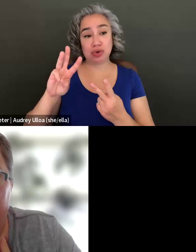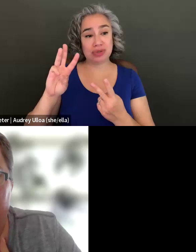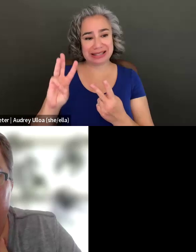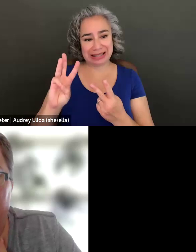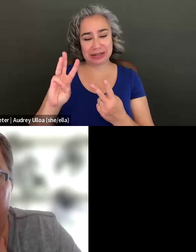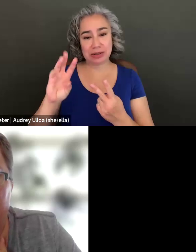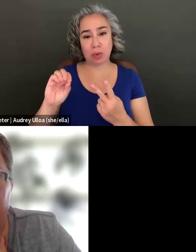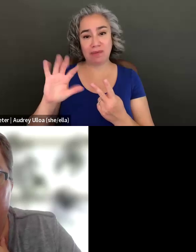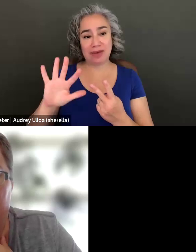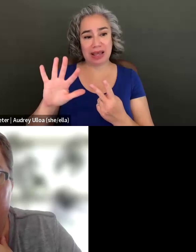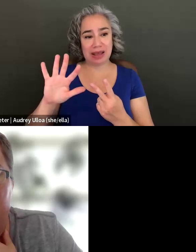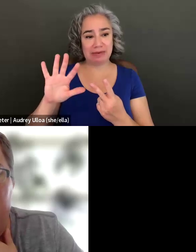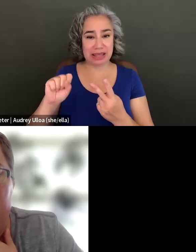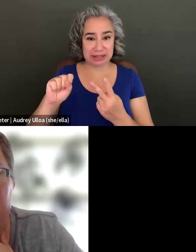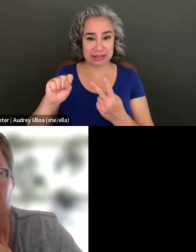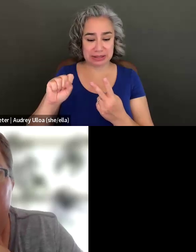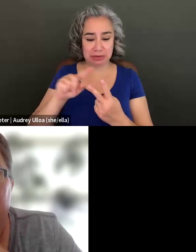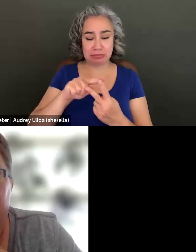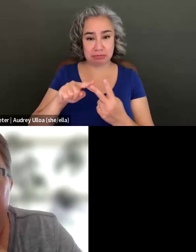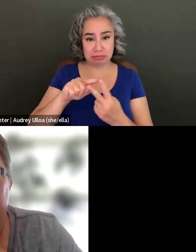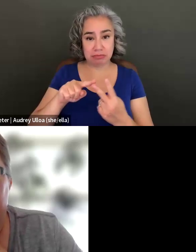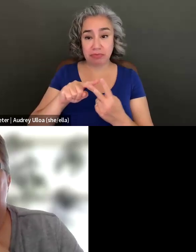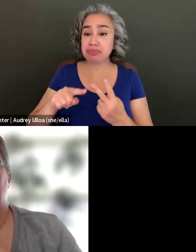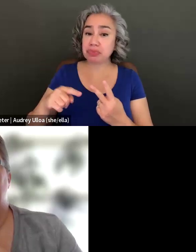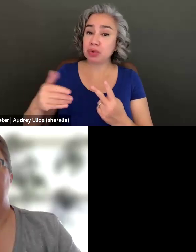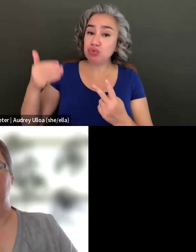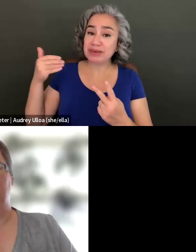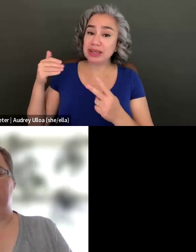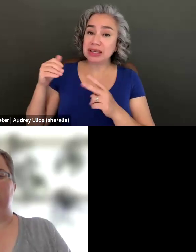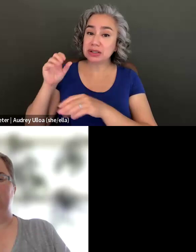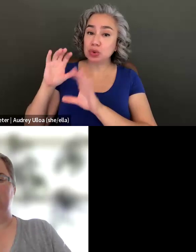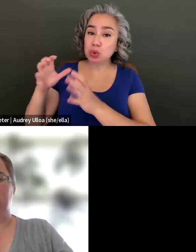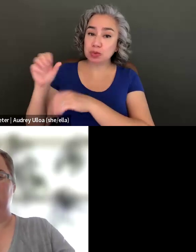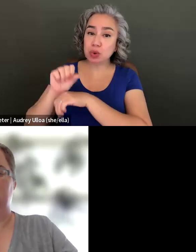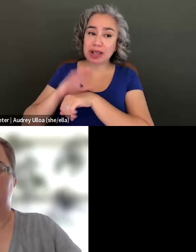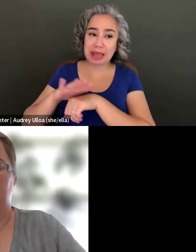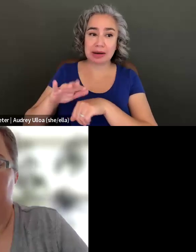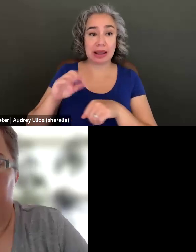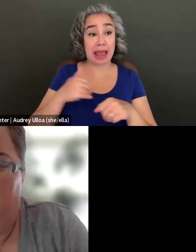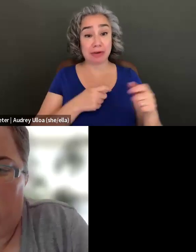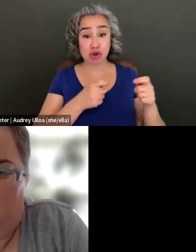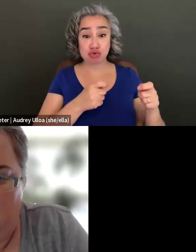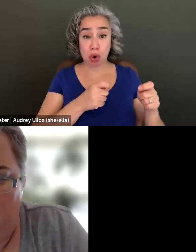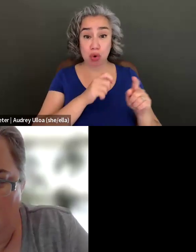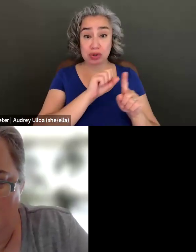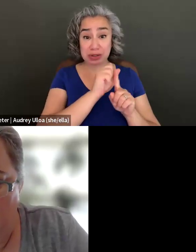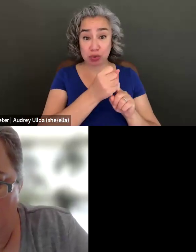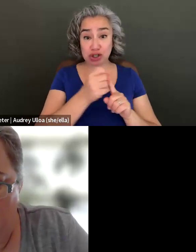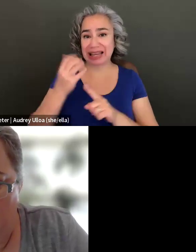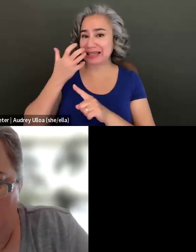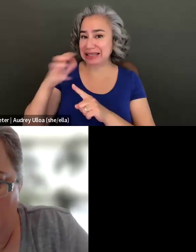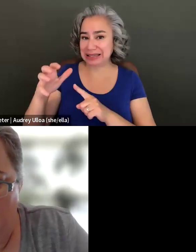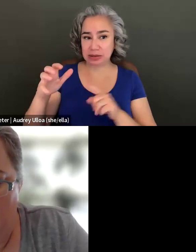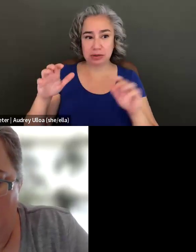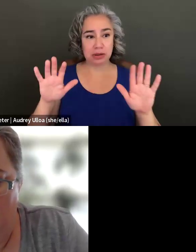to our group from prior work, and they grew these lines in control and heat conditions for 2 weeks